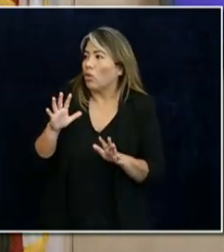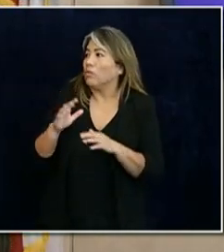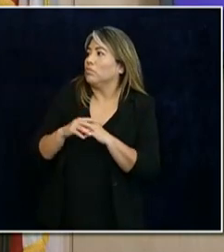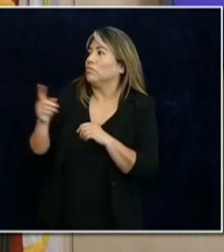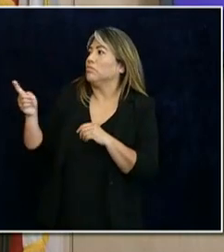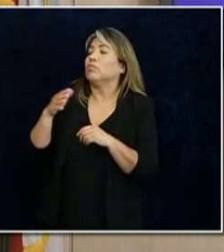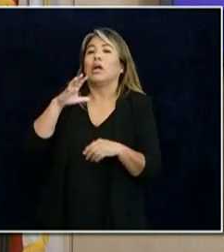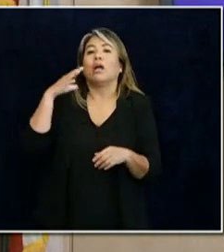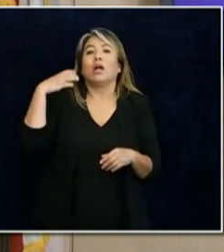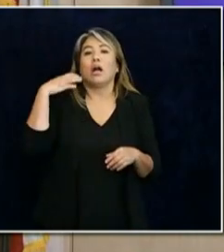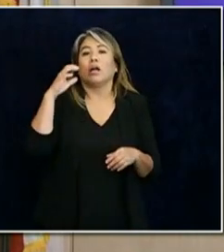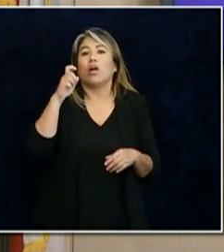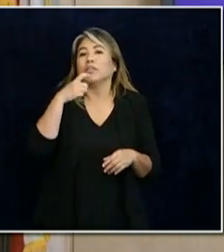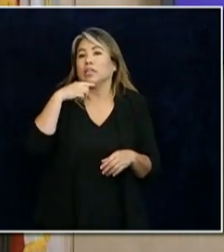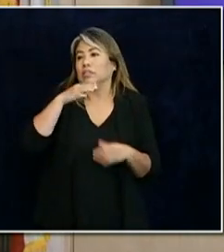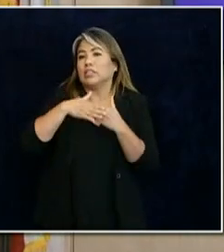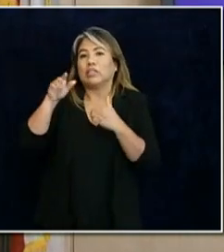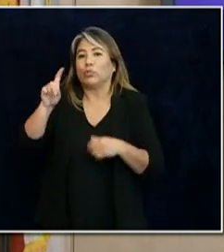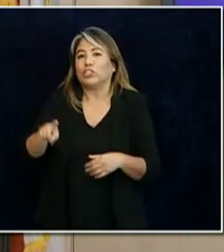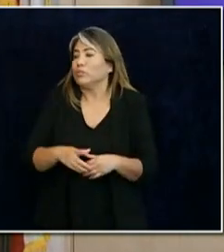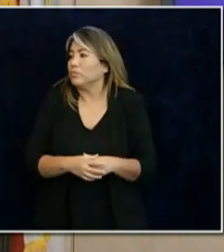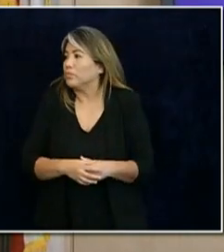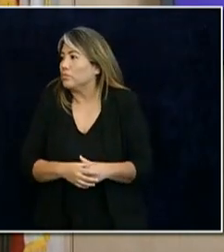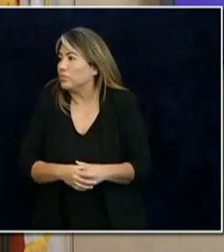Okay, let's go to the next question.